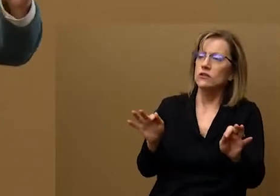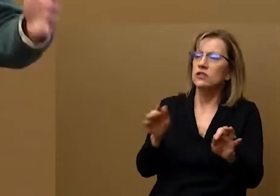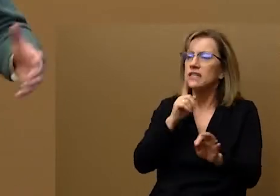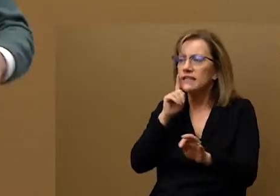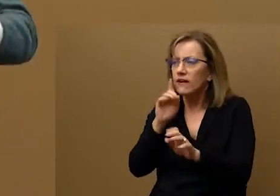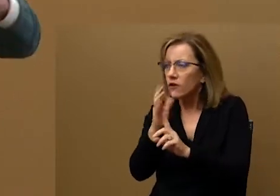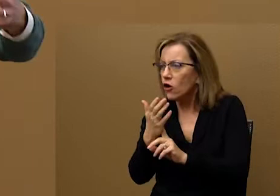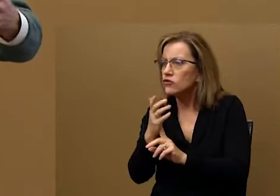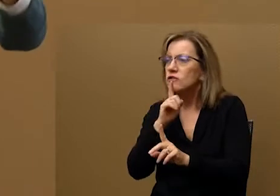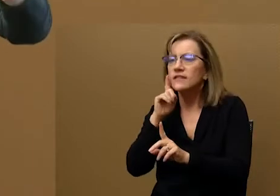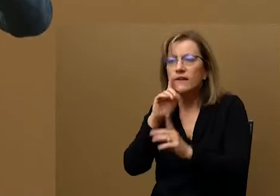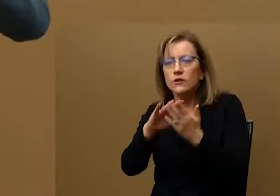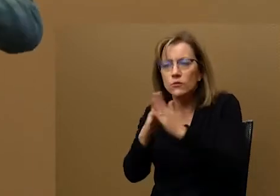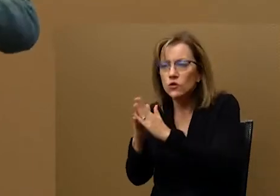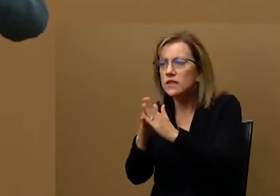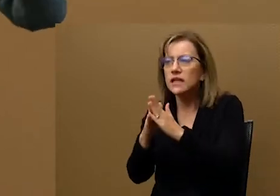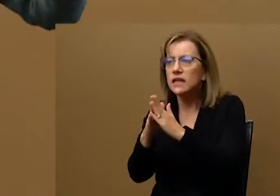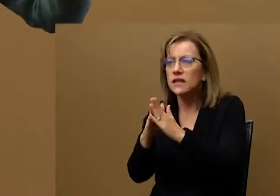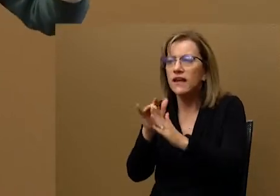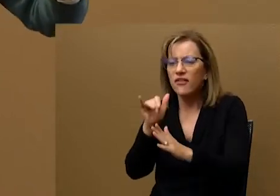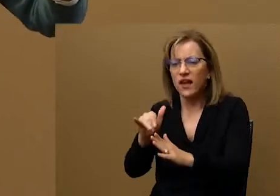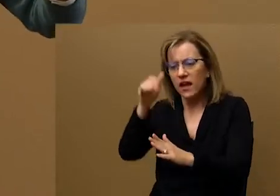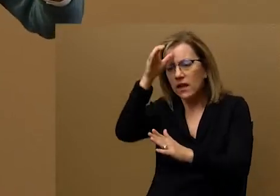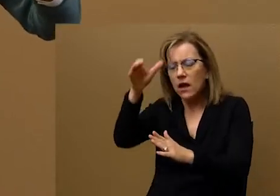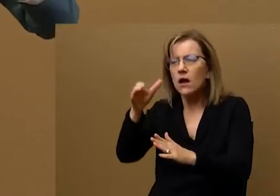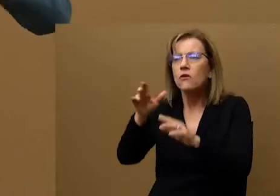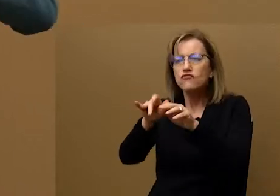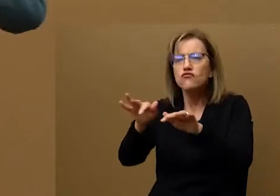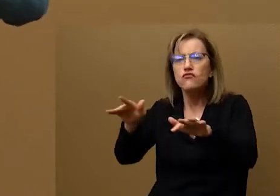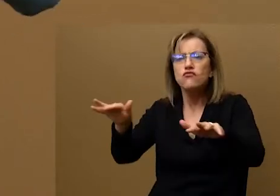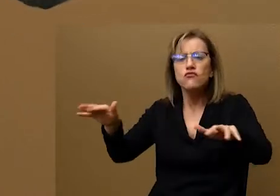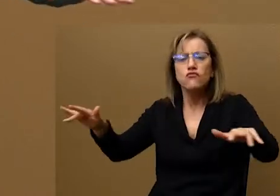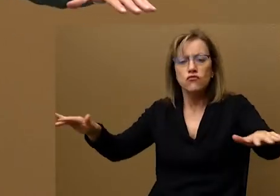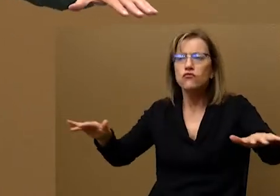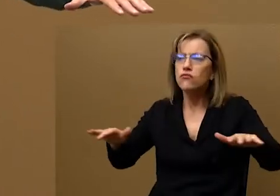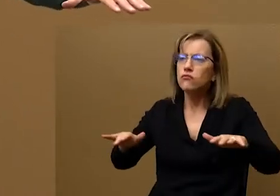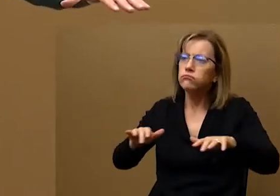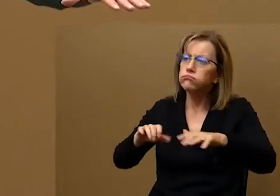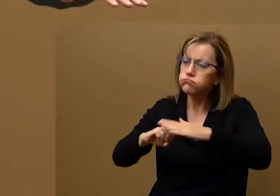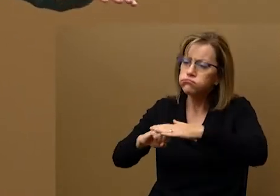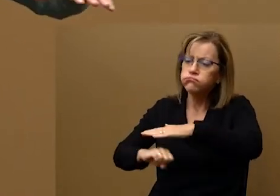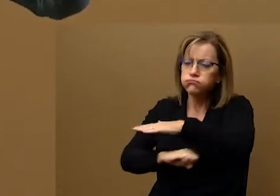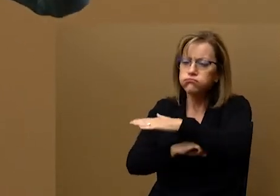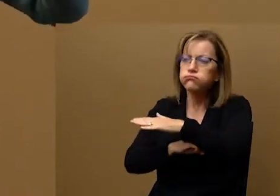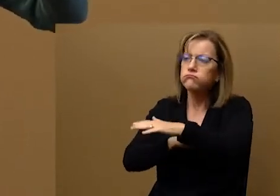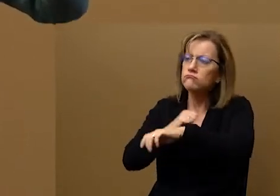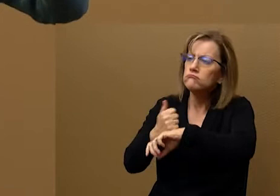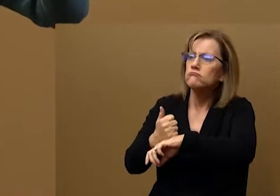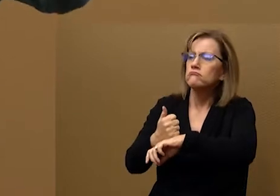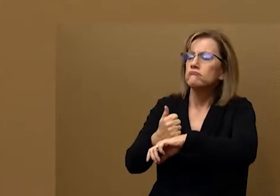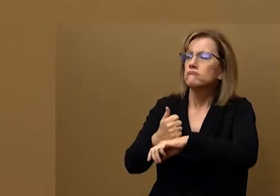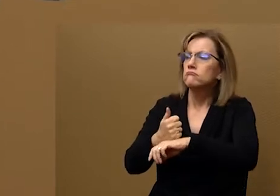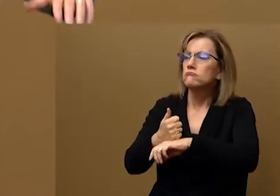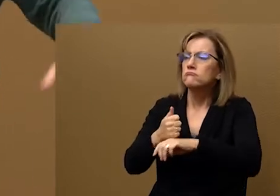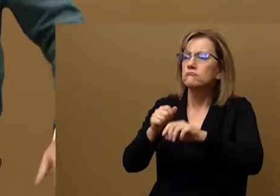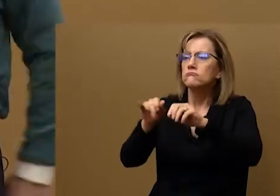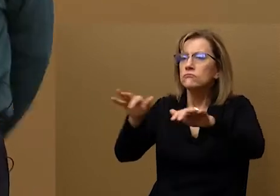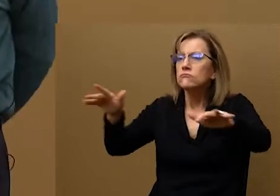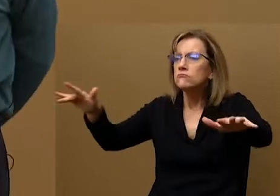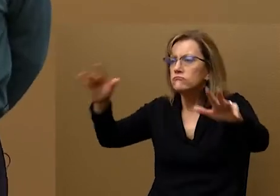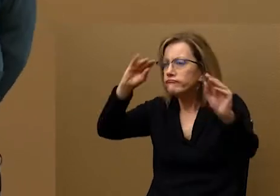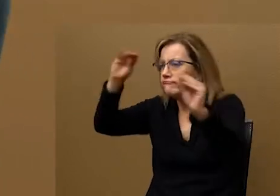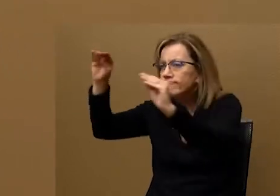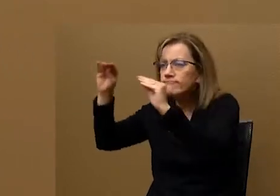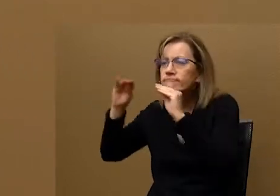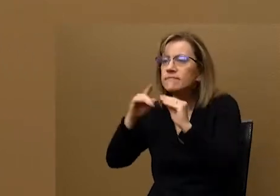the deaf culture and deaf community, that idea was becoming much more disseminated in the deaf community and to hearing